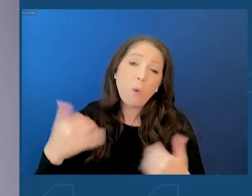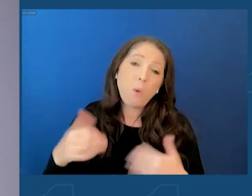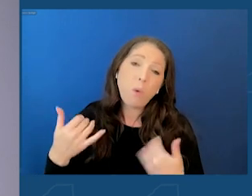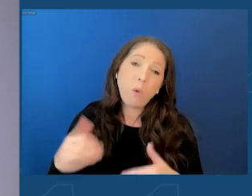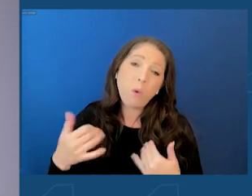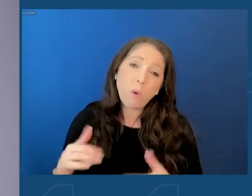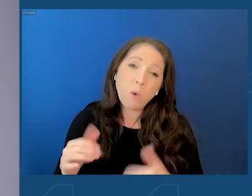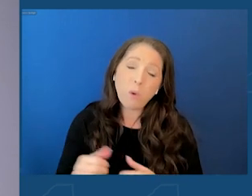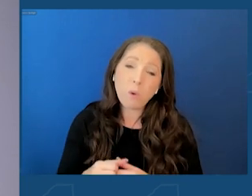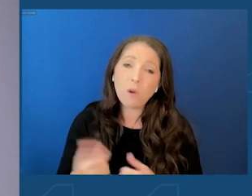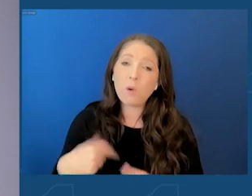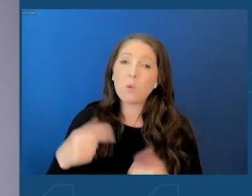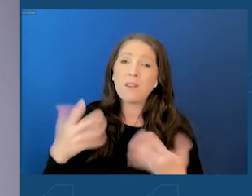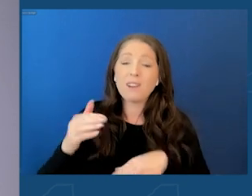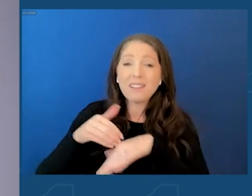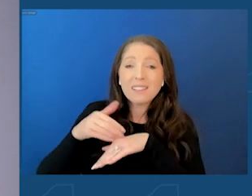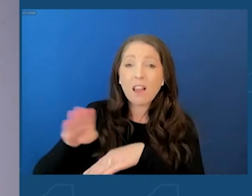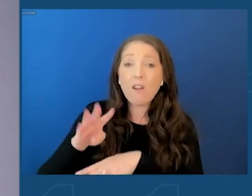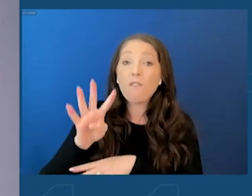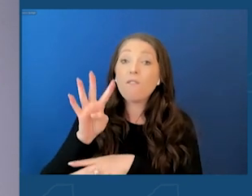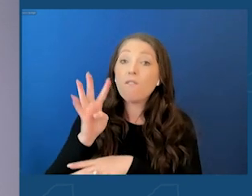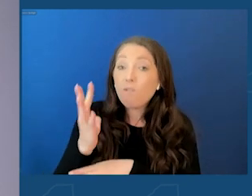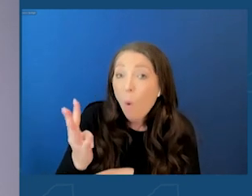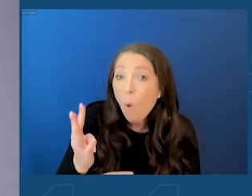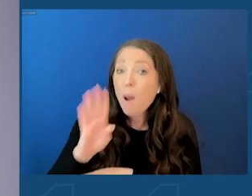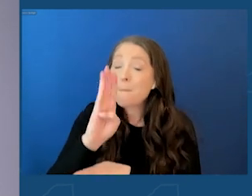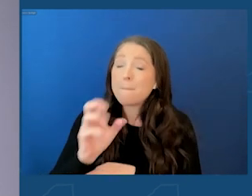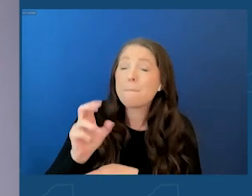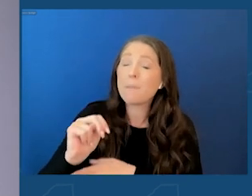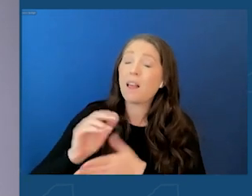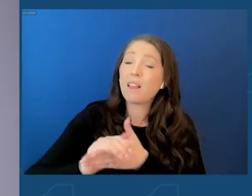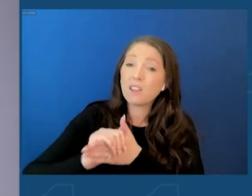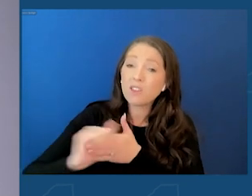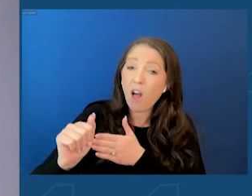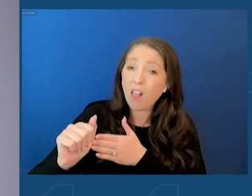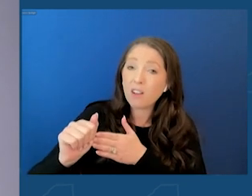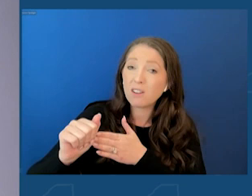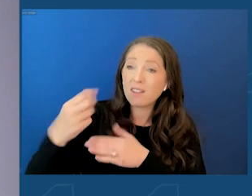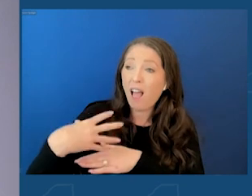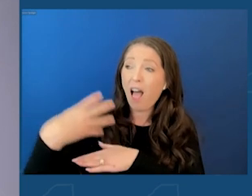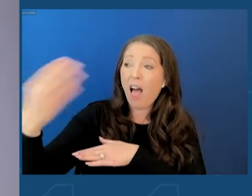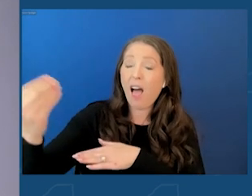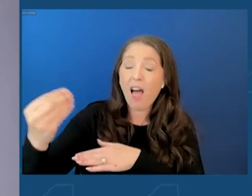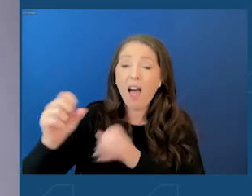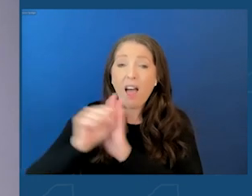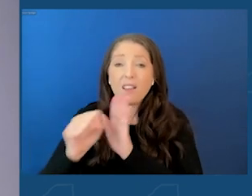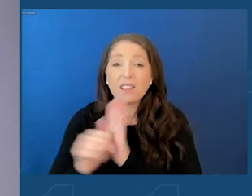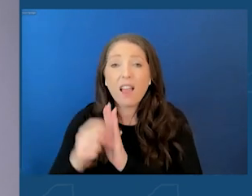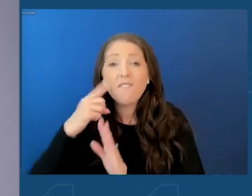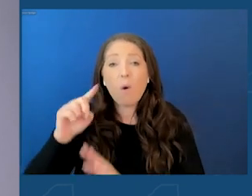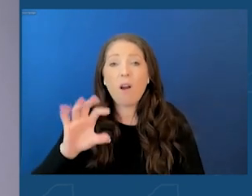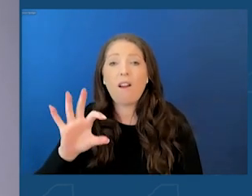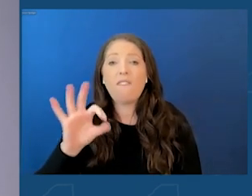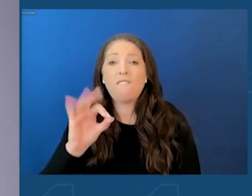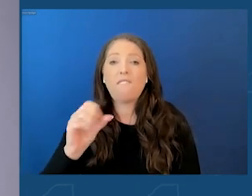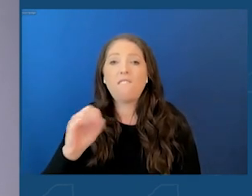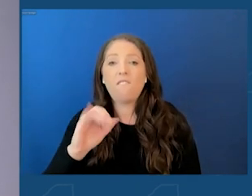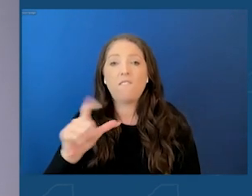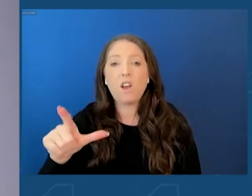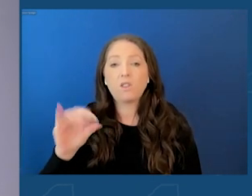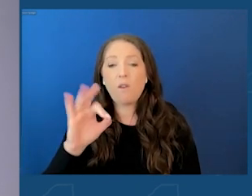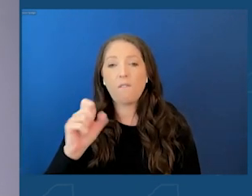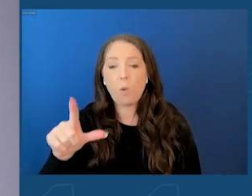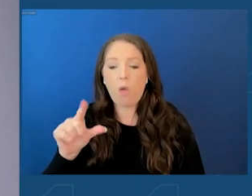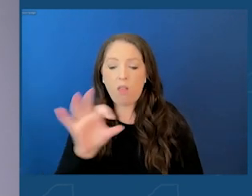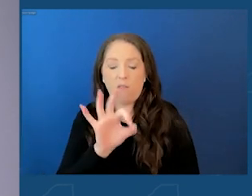over $4 billion a year out of state to fossil fuel companies to pay for our heat